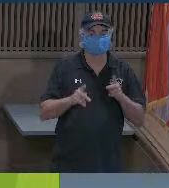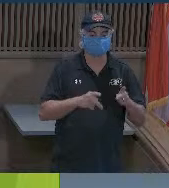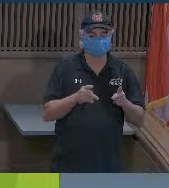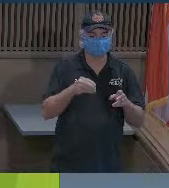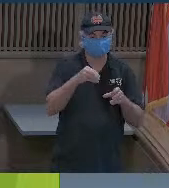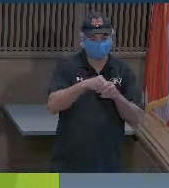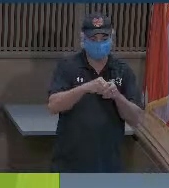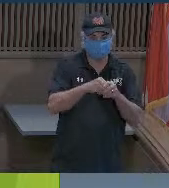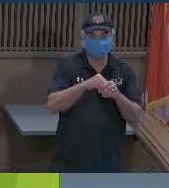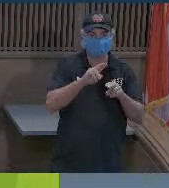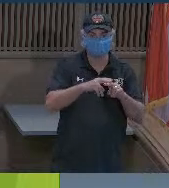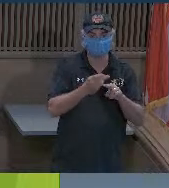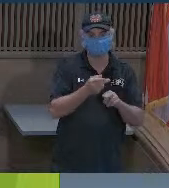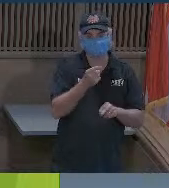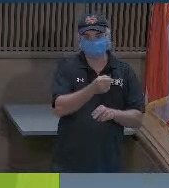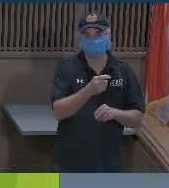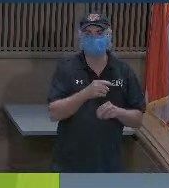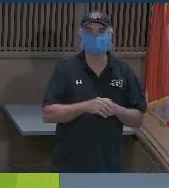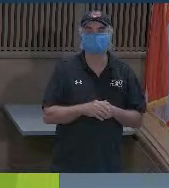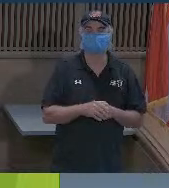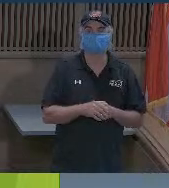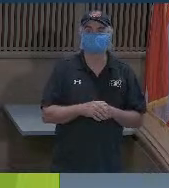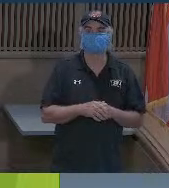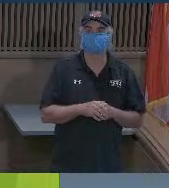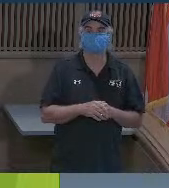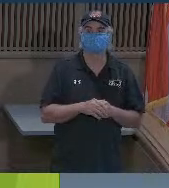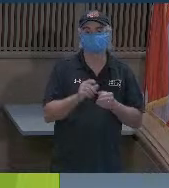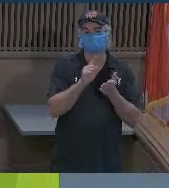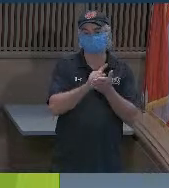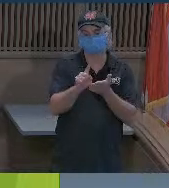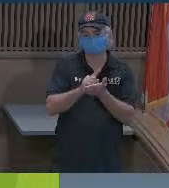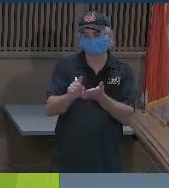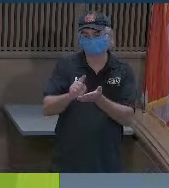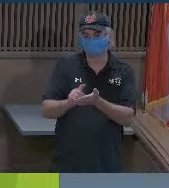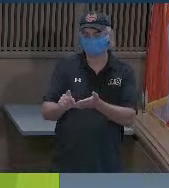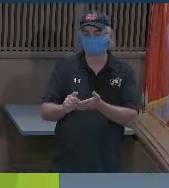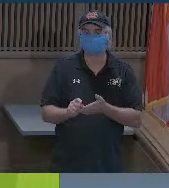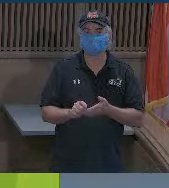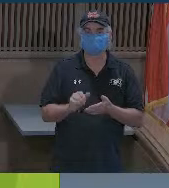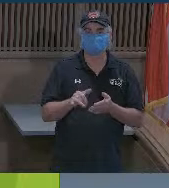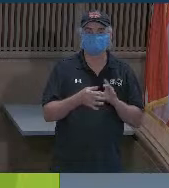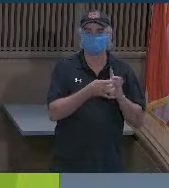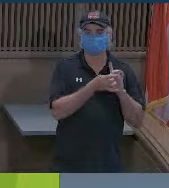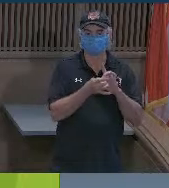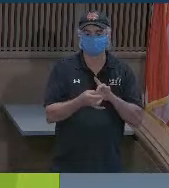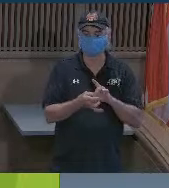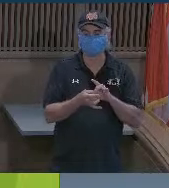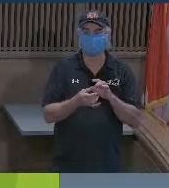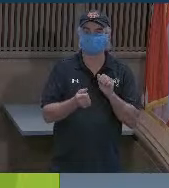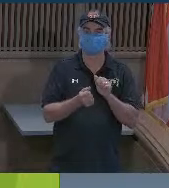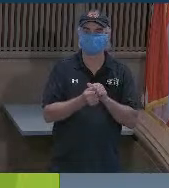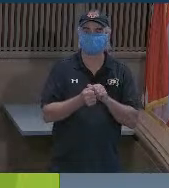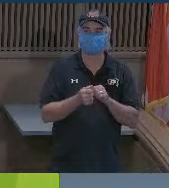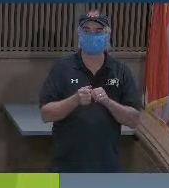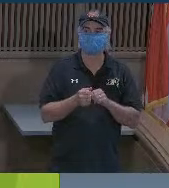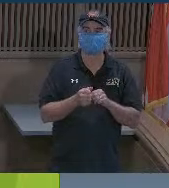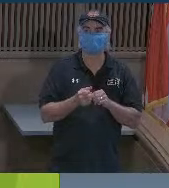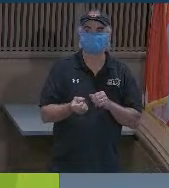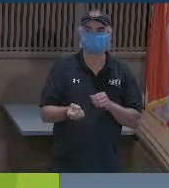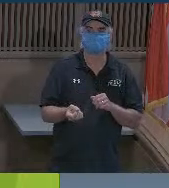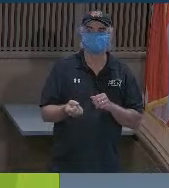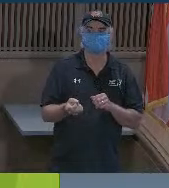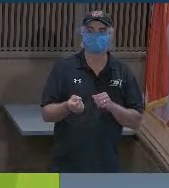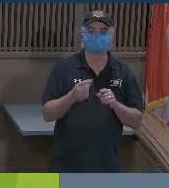average number of patients, COVID patients in the hospital by week, is going to generally correspond with that positivity rate,